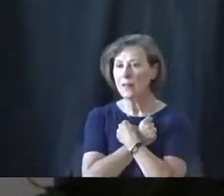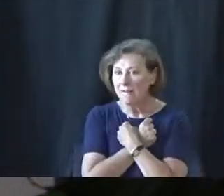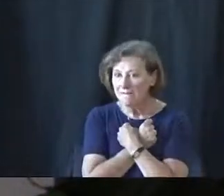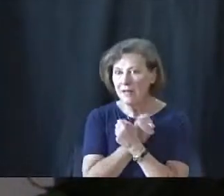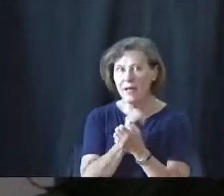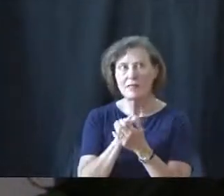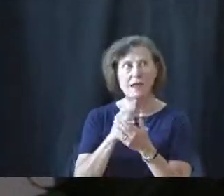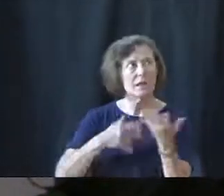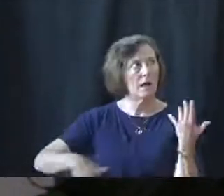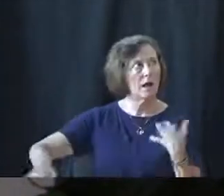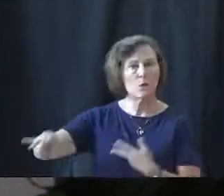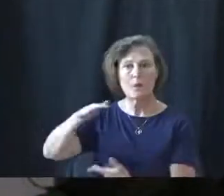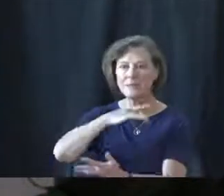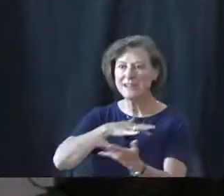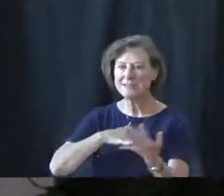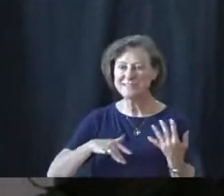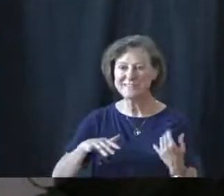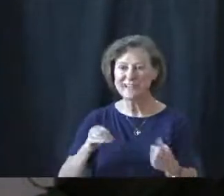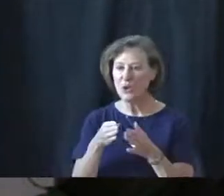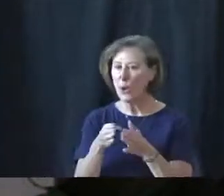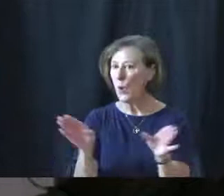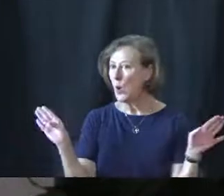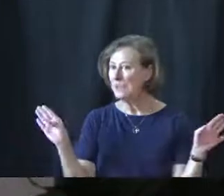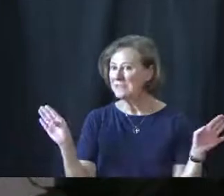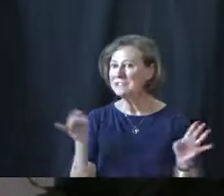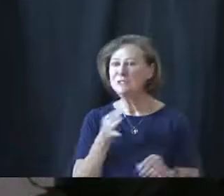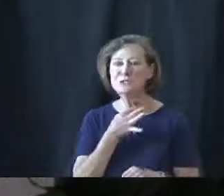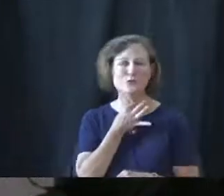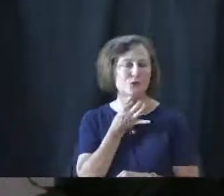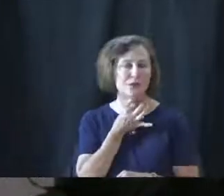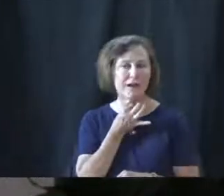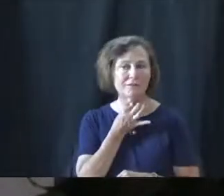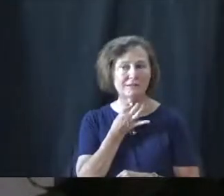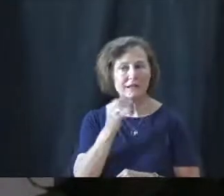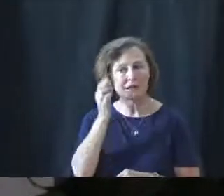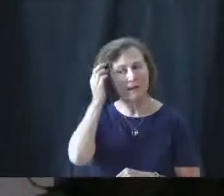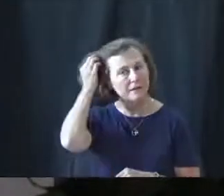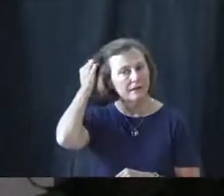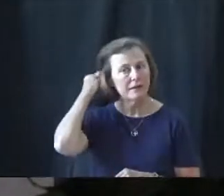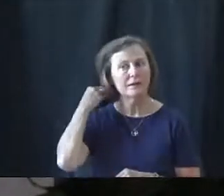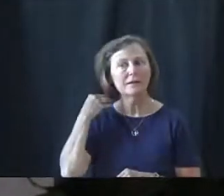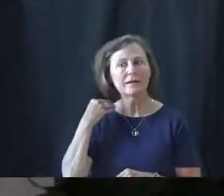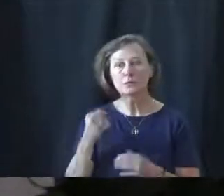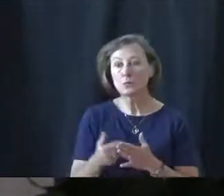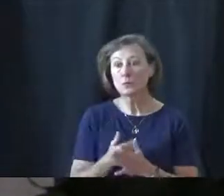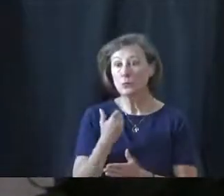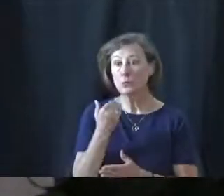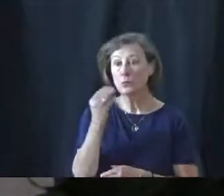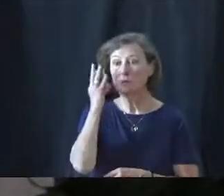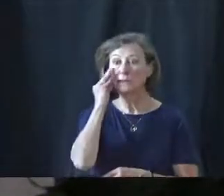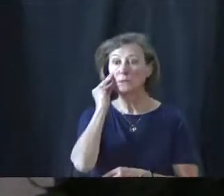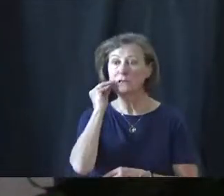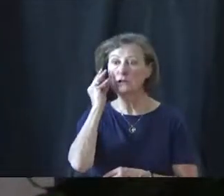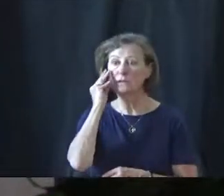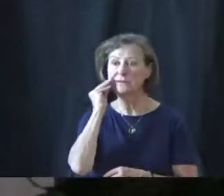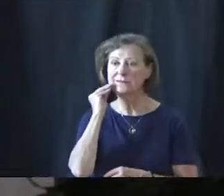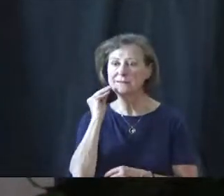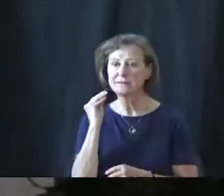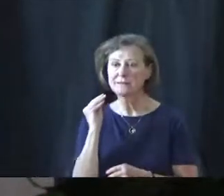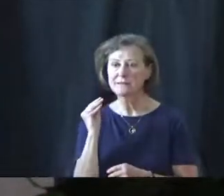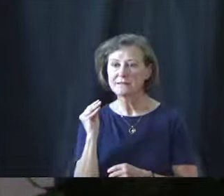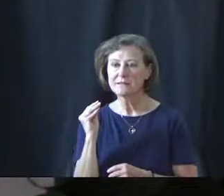us, an openness and curiosity to new experiences, and an